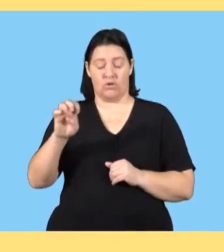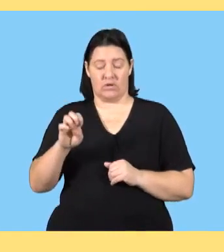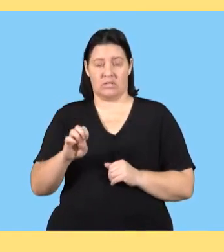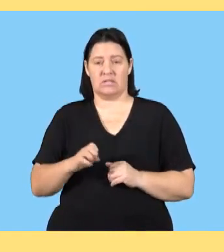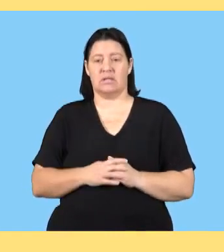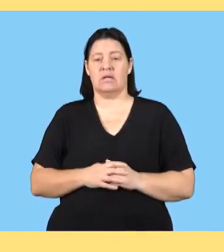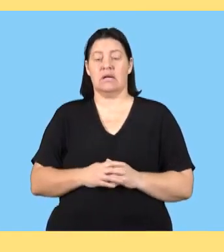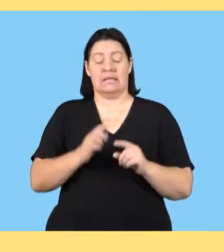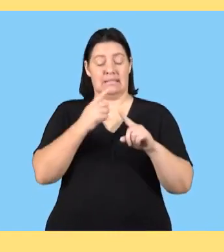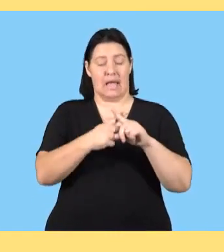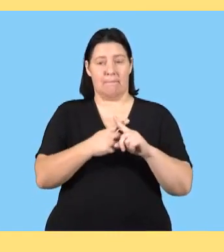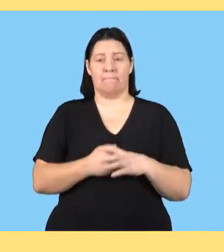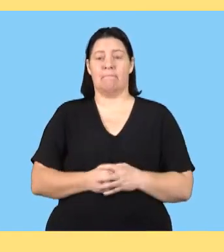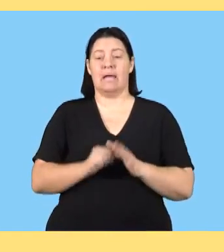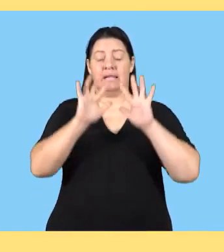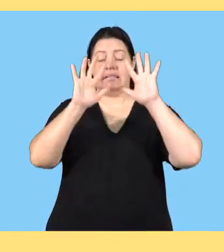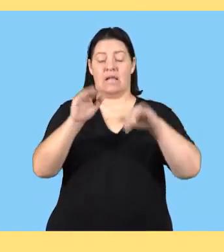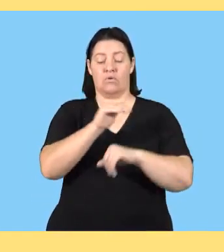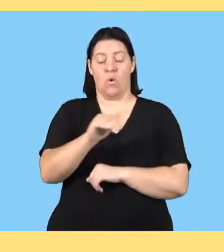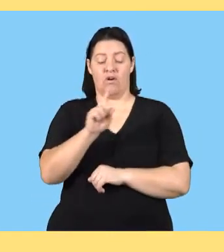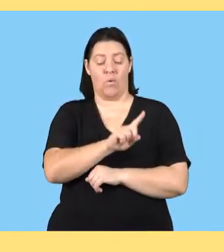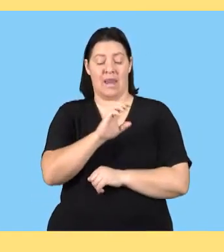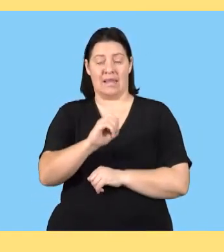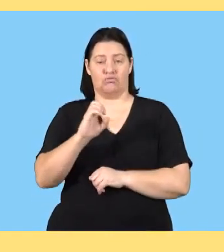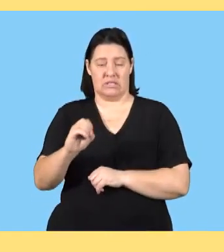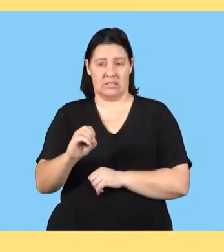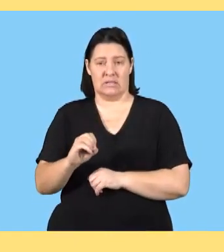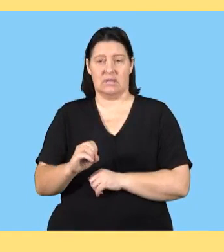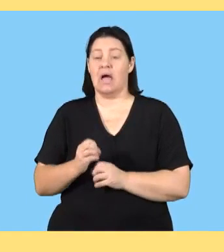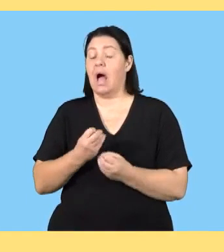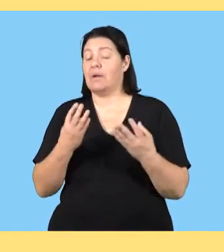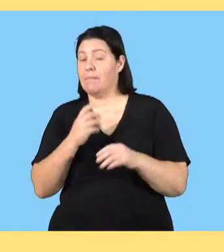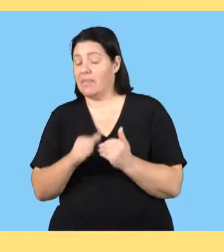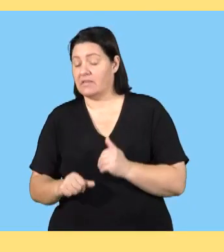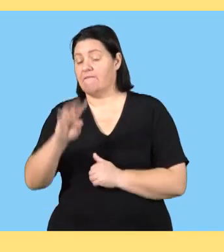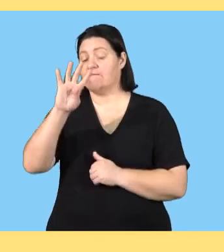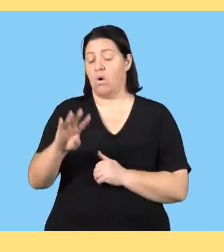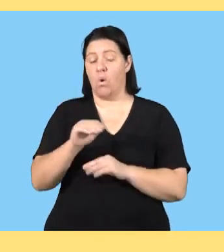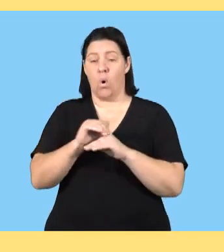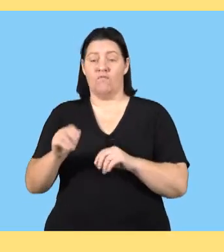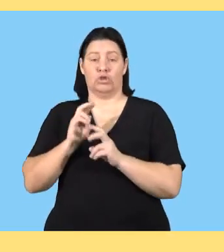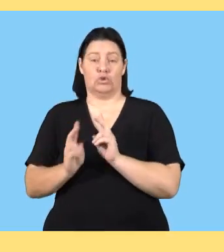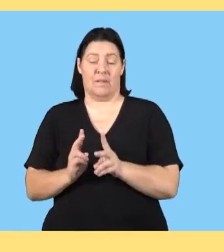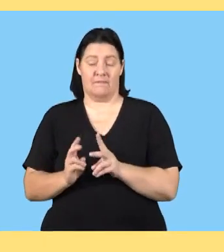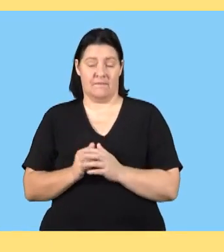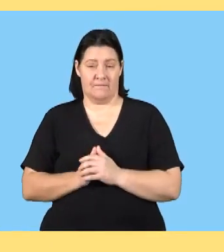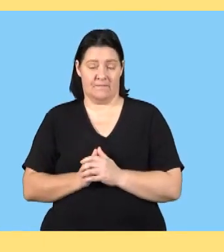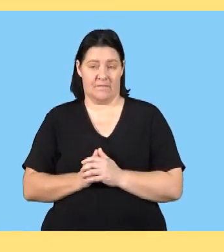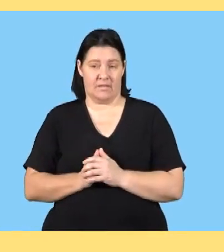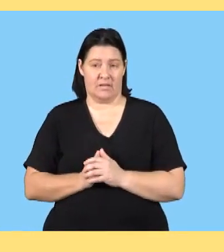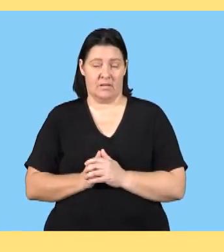8,400 multiplied by 10 over 100, and how many months? 4 months, multiplied by